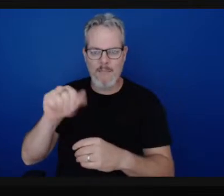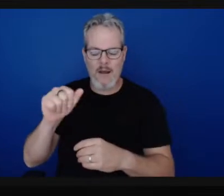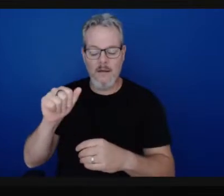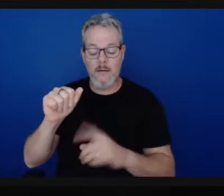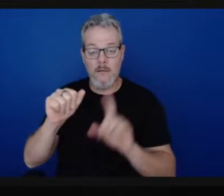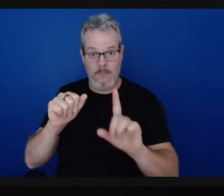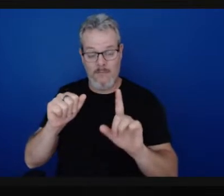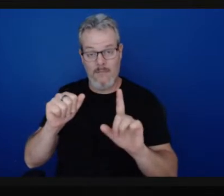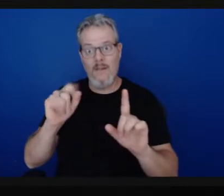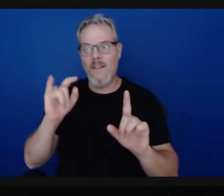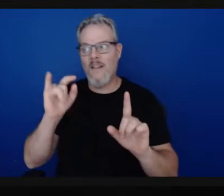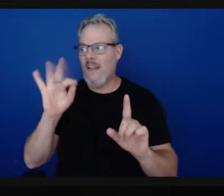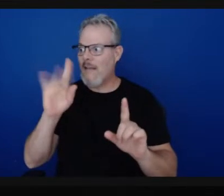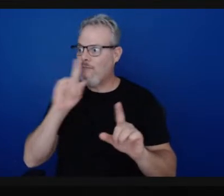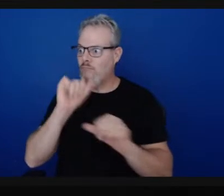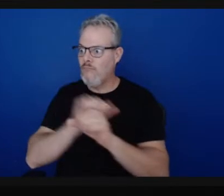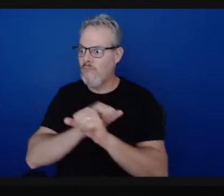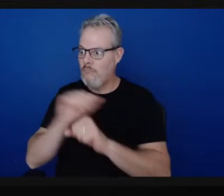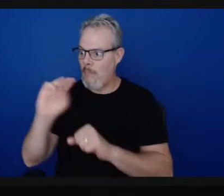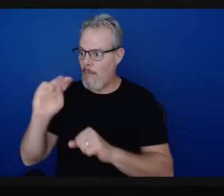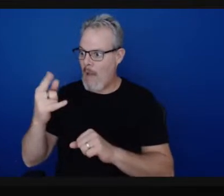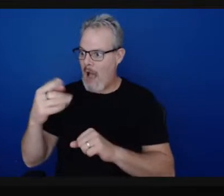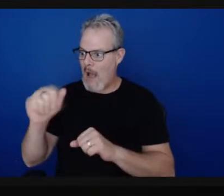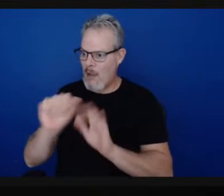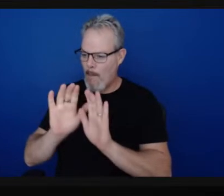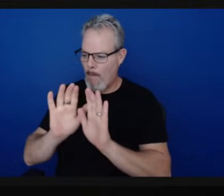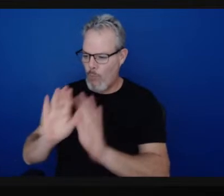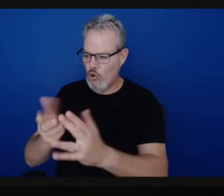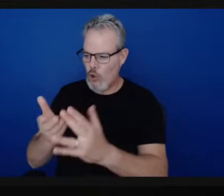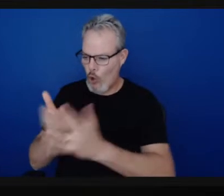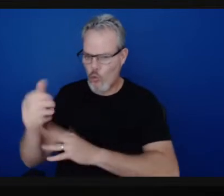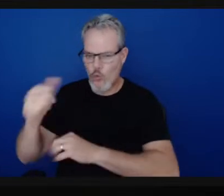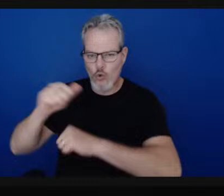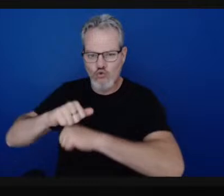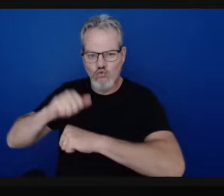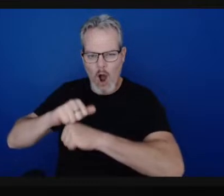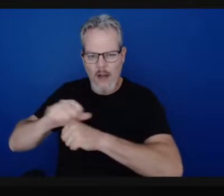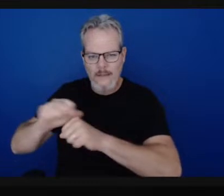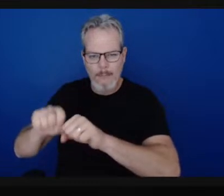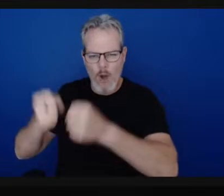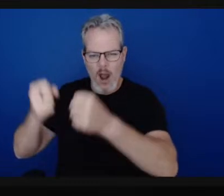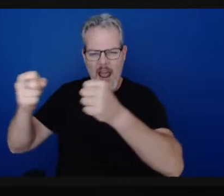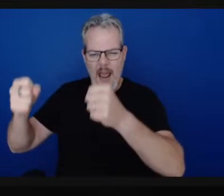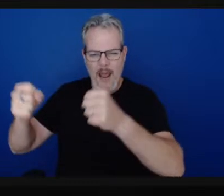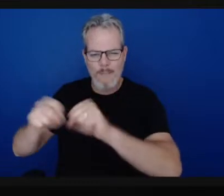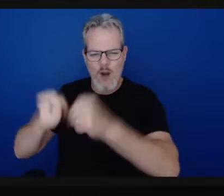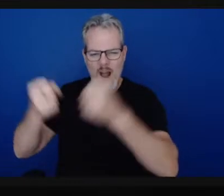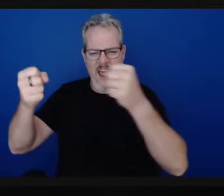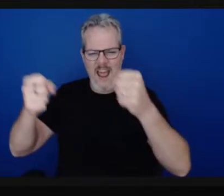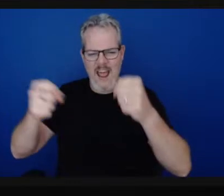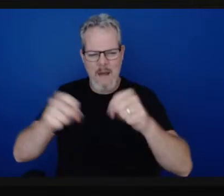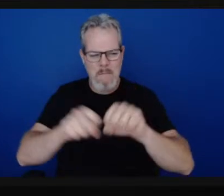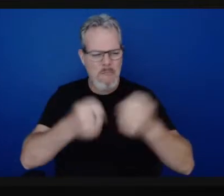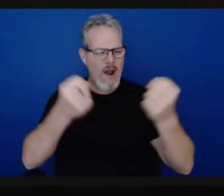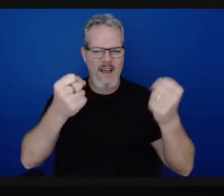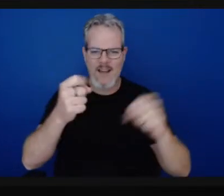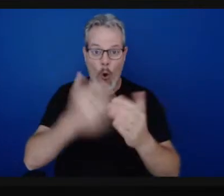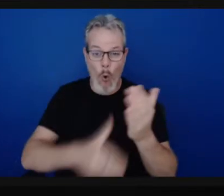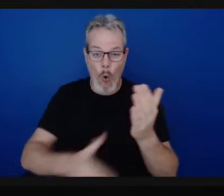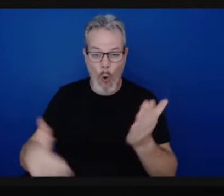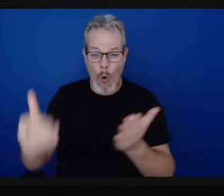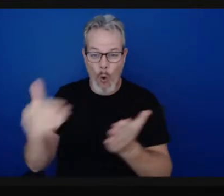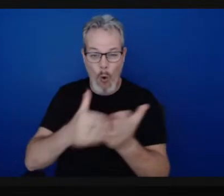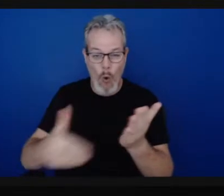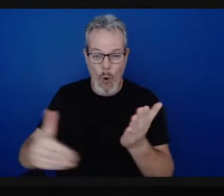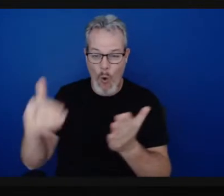magma pushing through rocks and breaking rocks, how often can you break that same rock in the same place over and over and over again? It's been